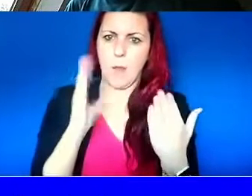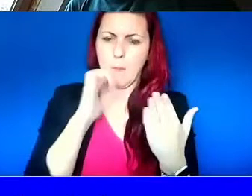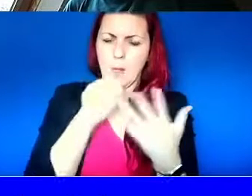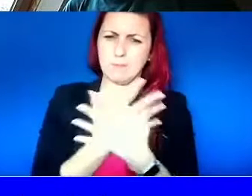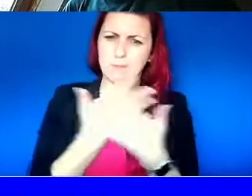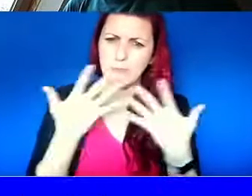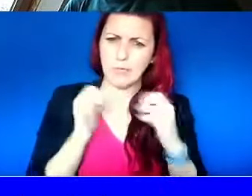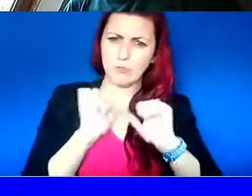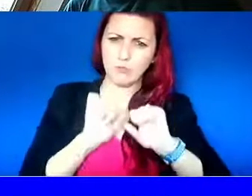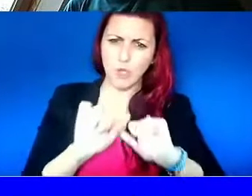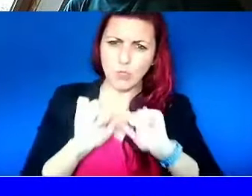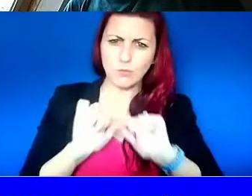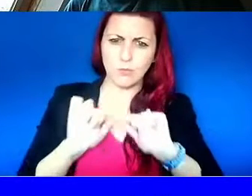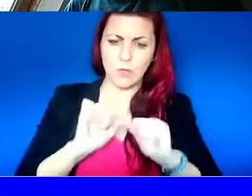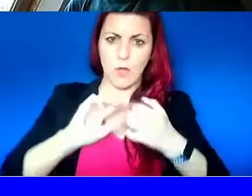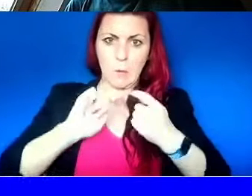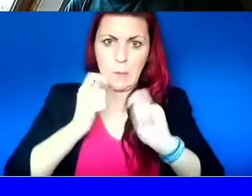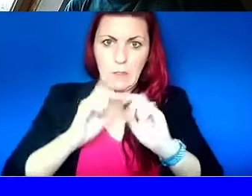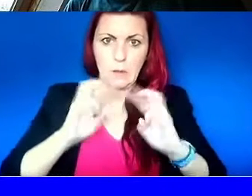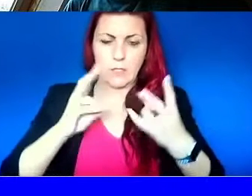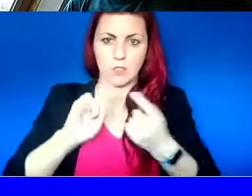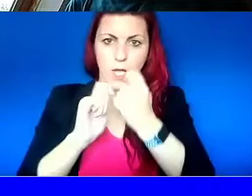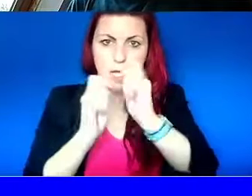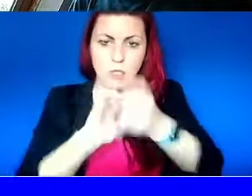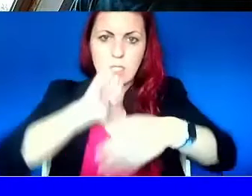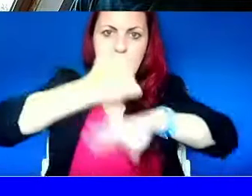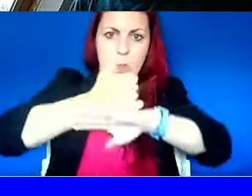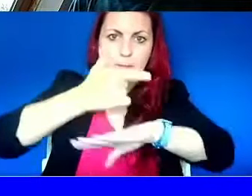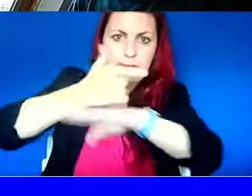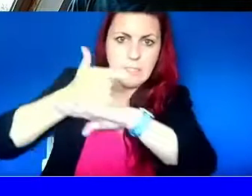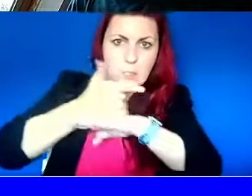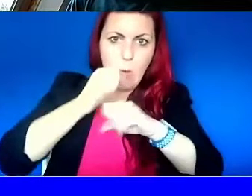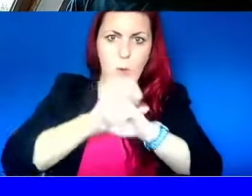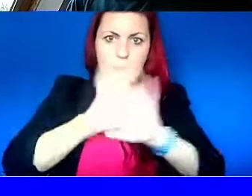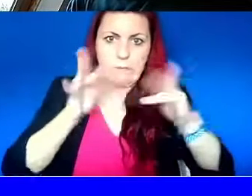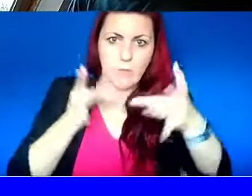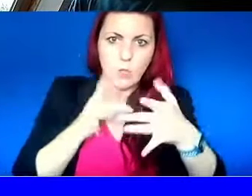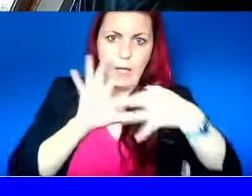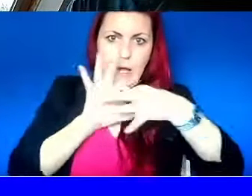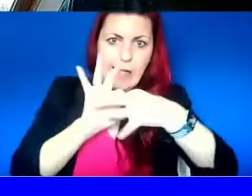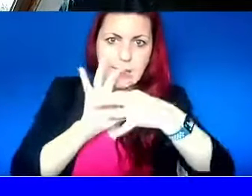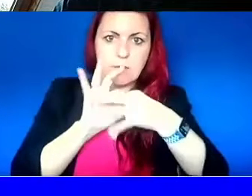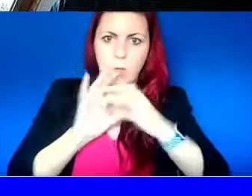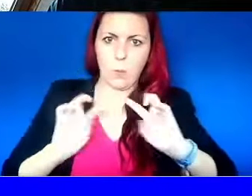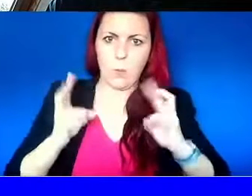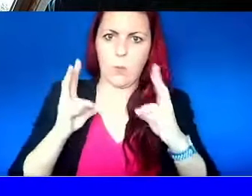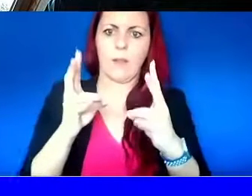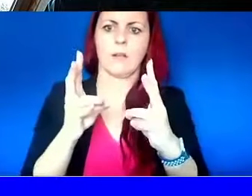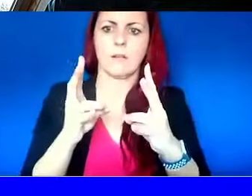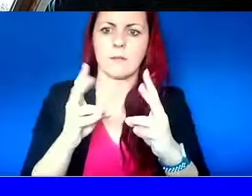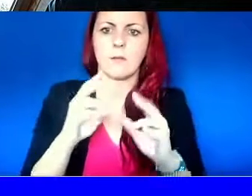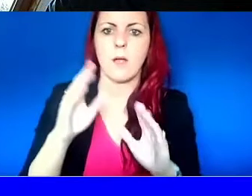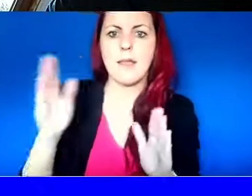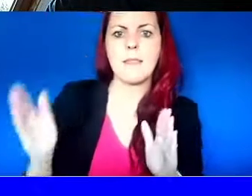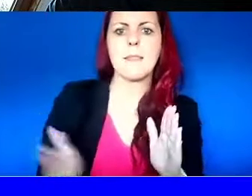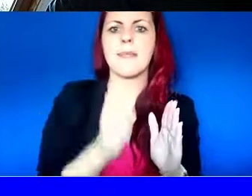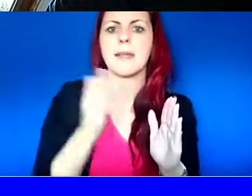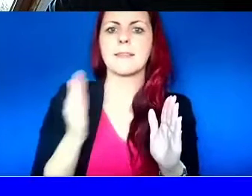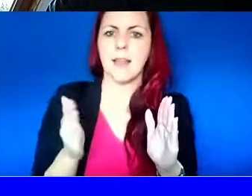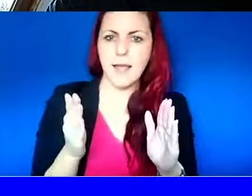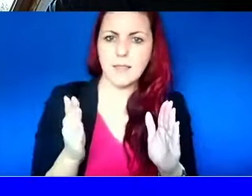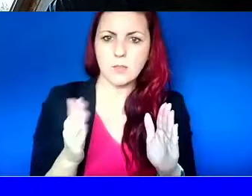to install video facilities and virtual systems. So if we come on to the next slide about our